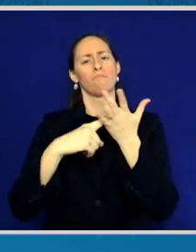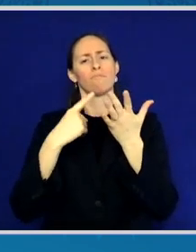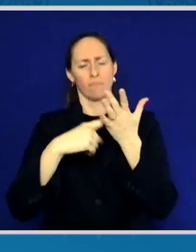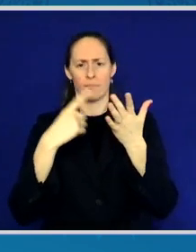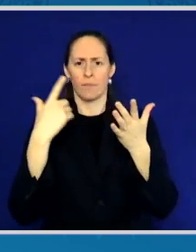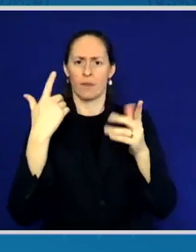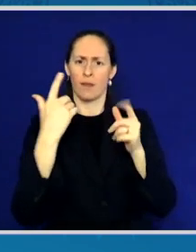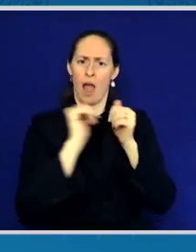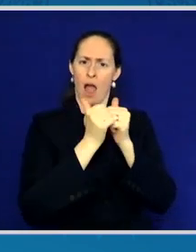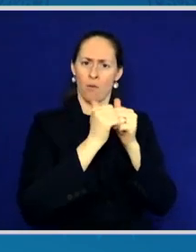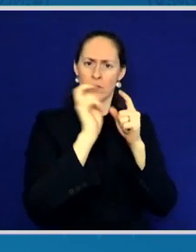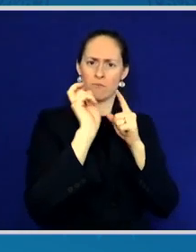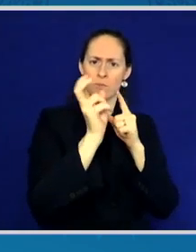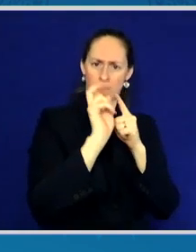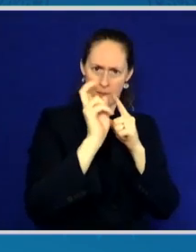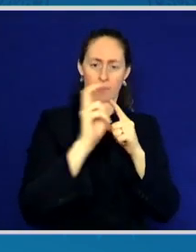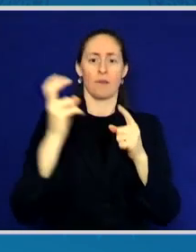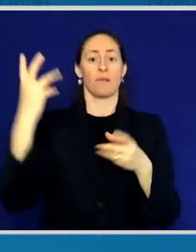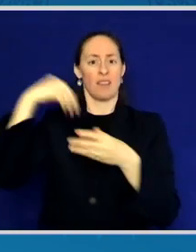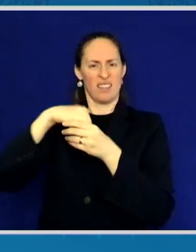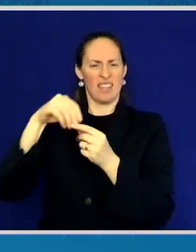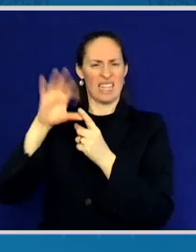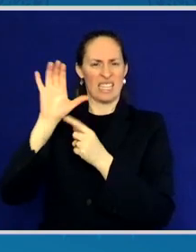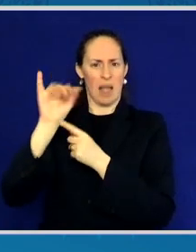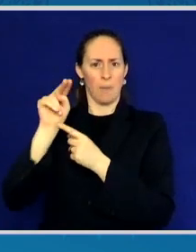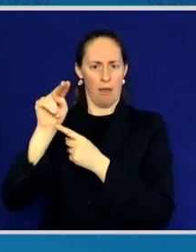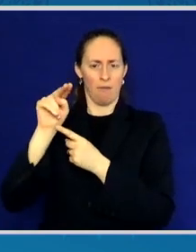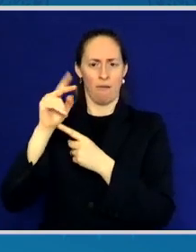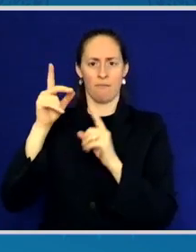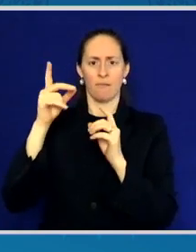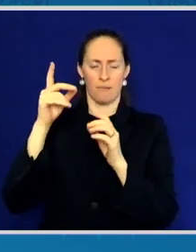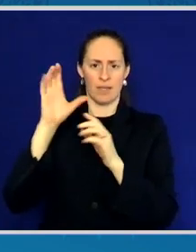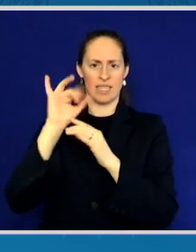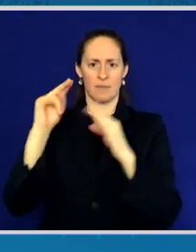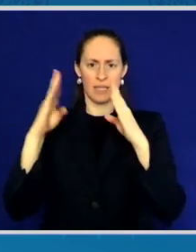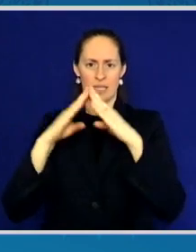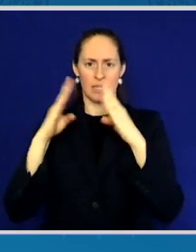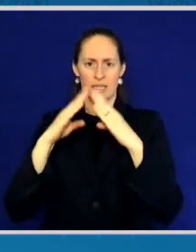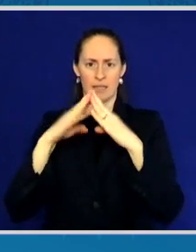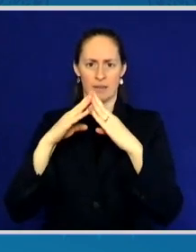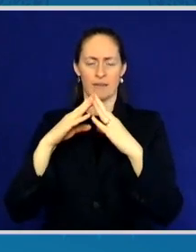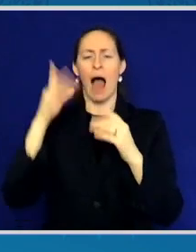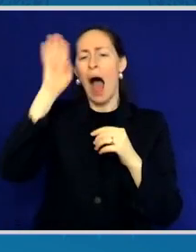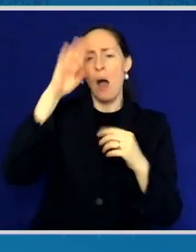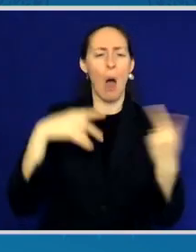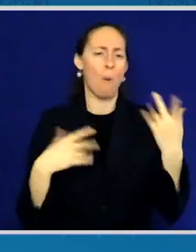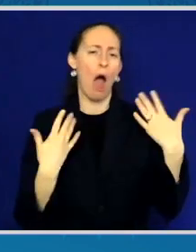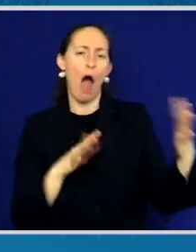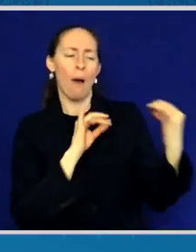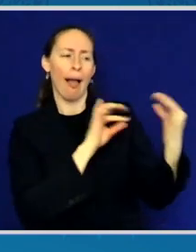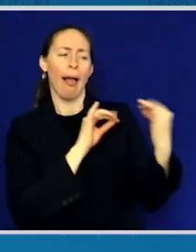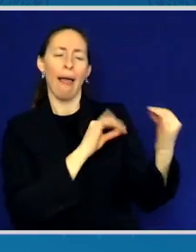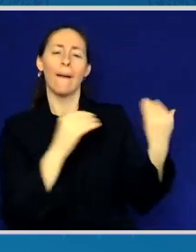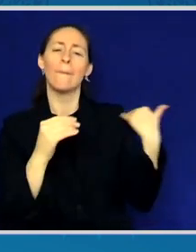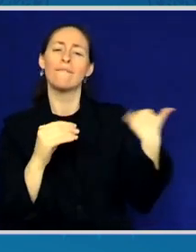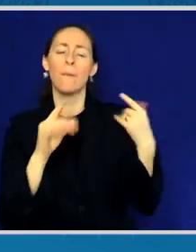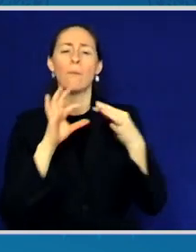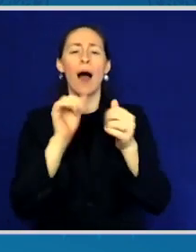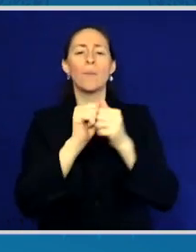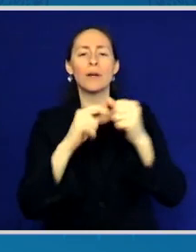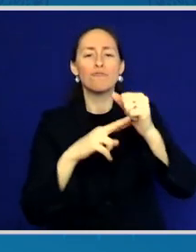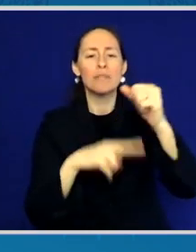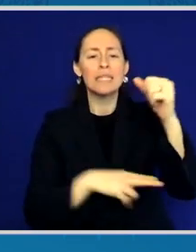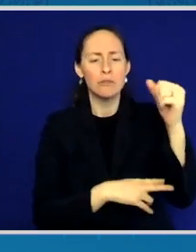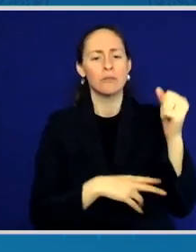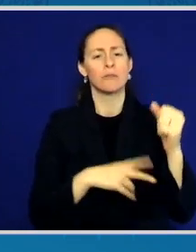to the Brent Spence Bridge. Yes. But today it's mostly about transit. So Daryl Haley, whom you've already met, CEO of Southwest Ohio Regional